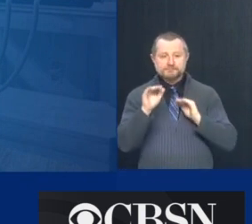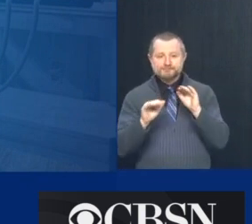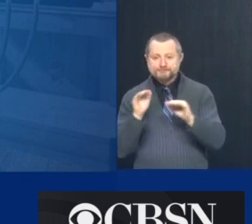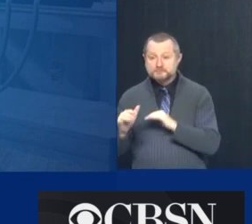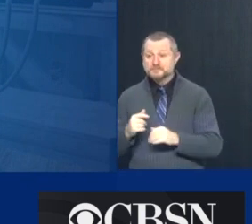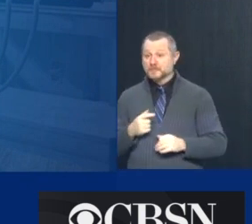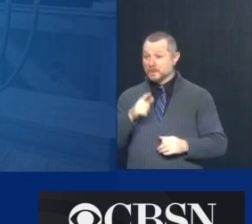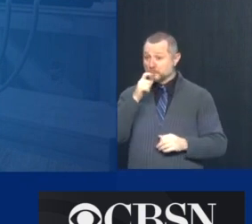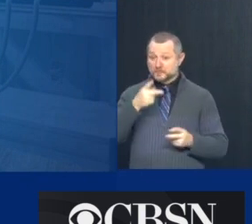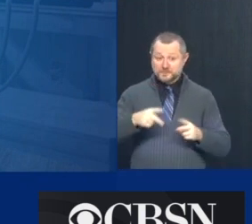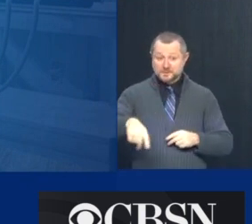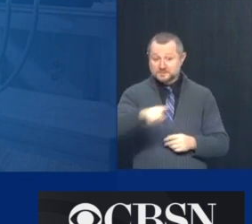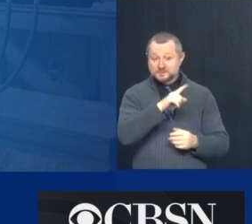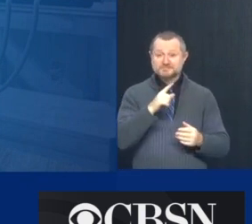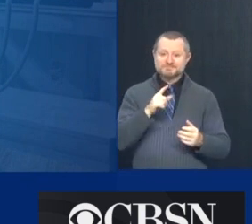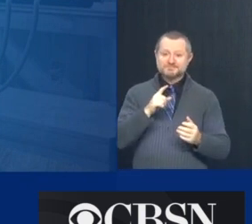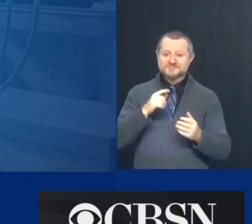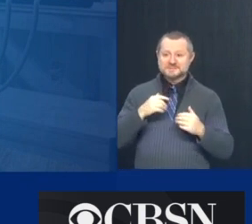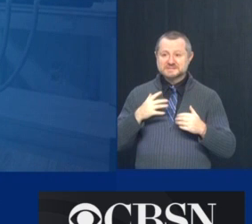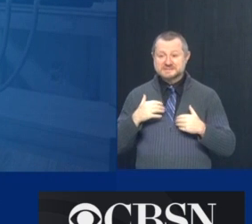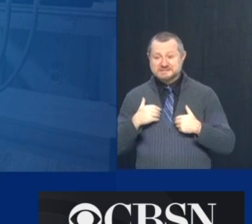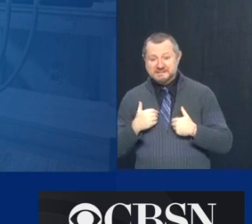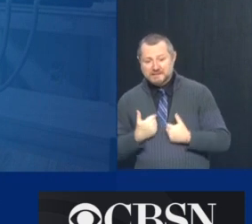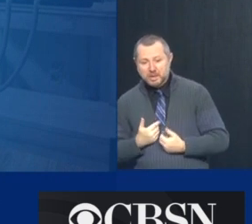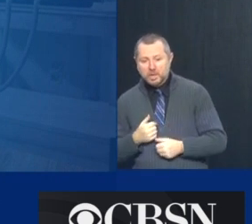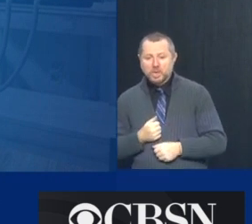tired, they start sick.